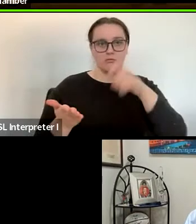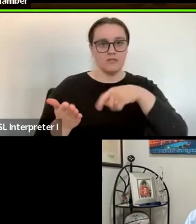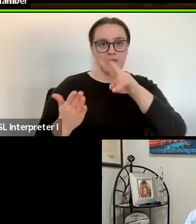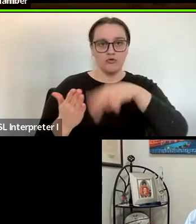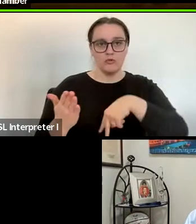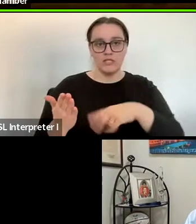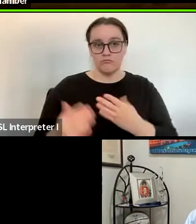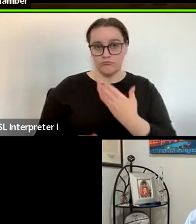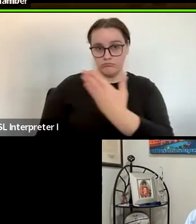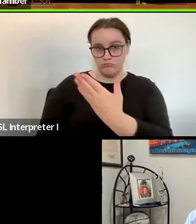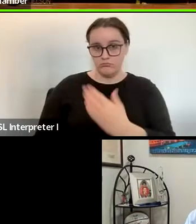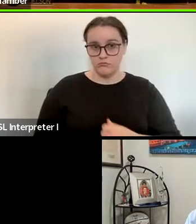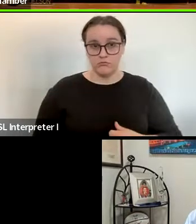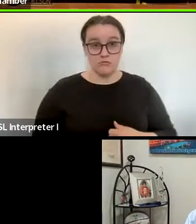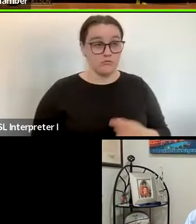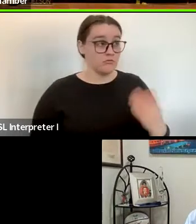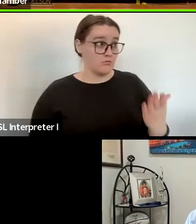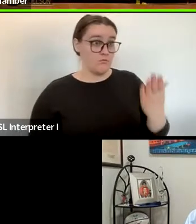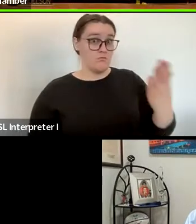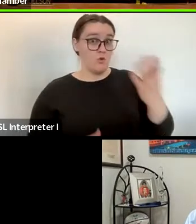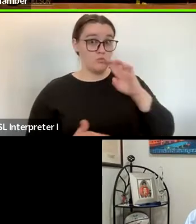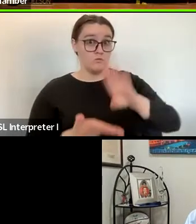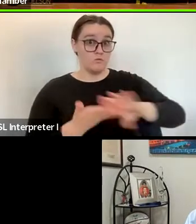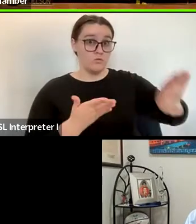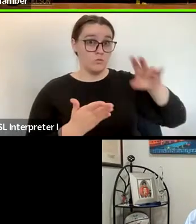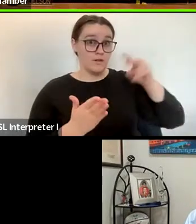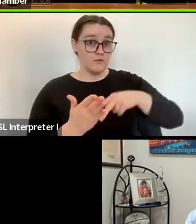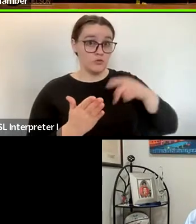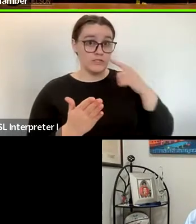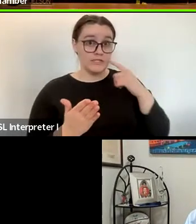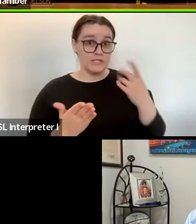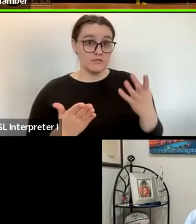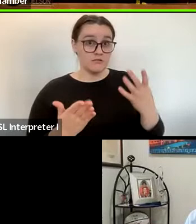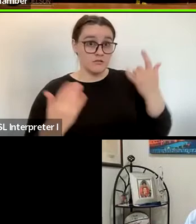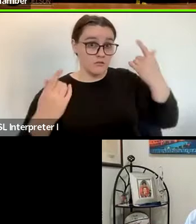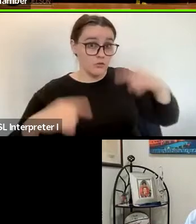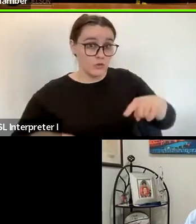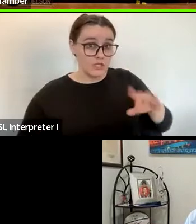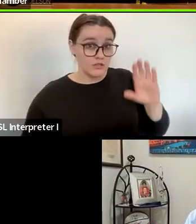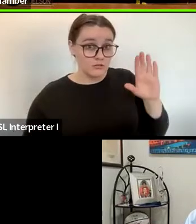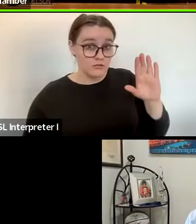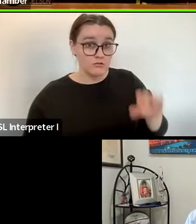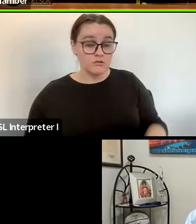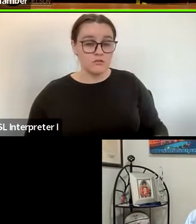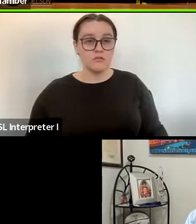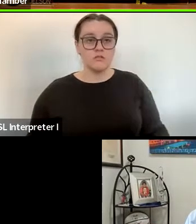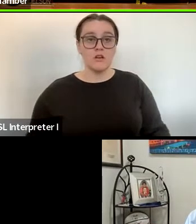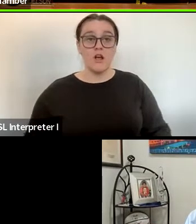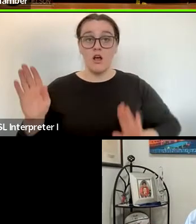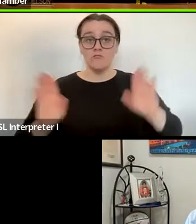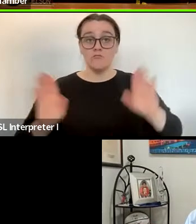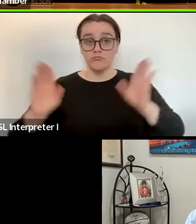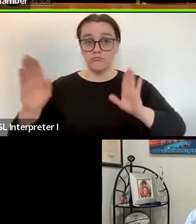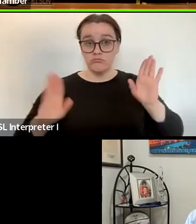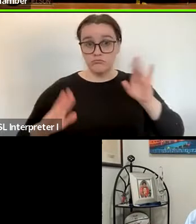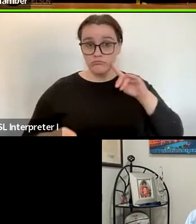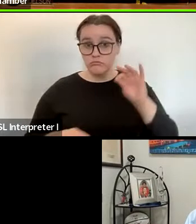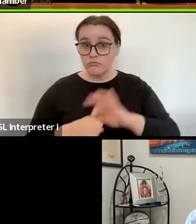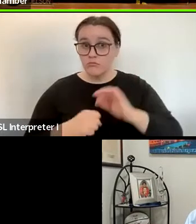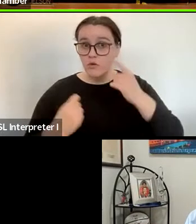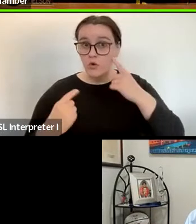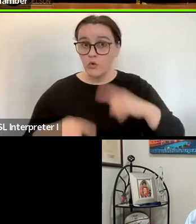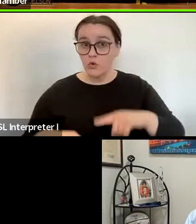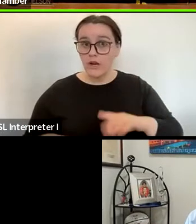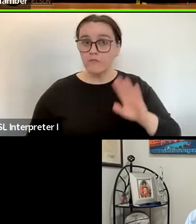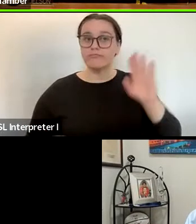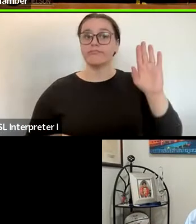A motion to waive the reading of the report. Is there discussion on the motion? By voice vote in favor of waiving the reading,